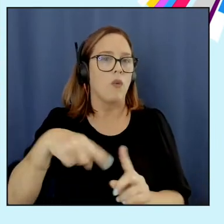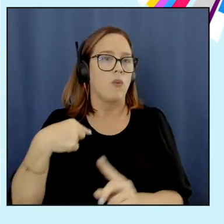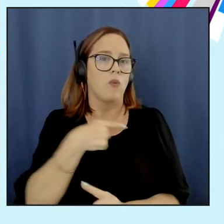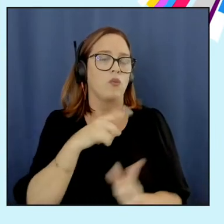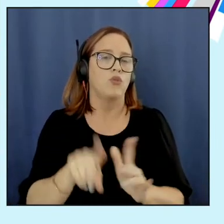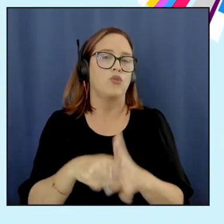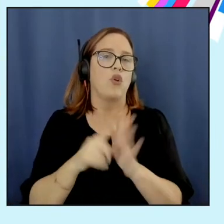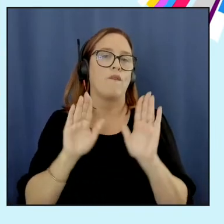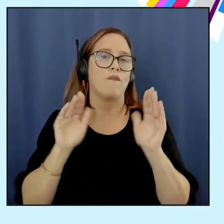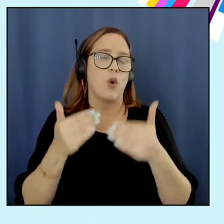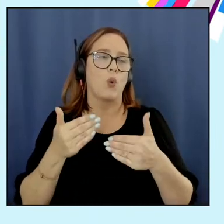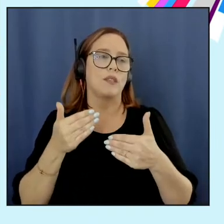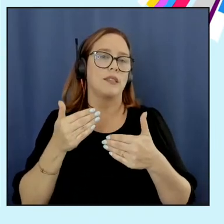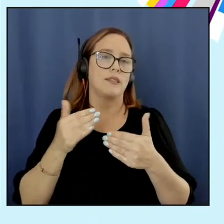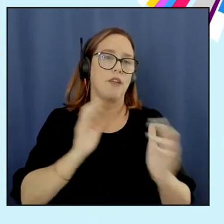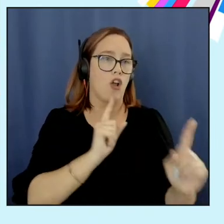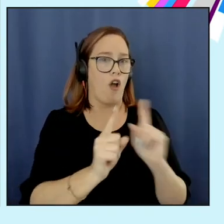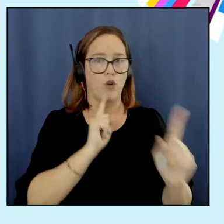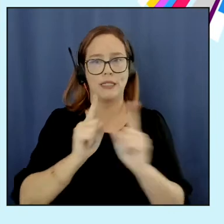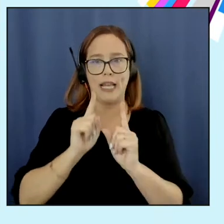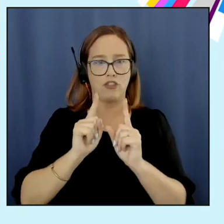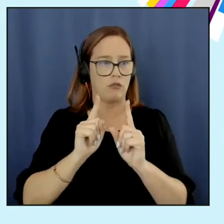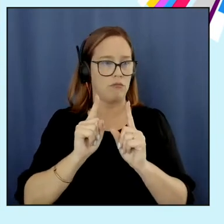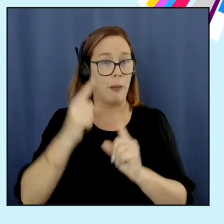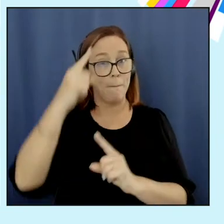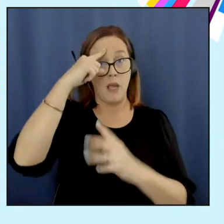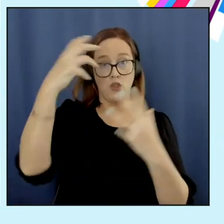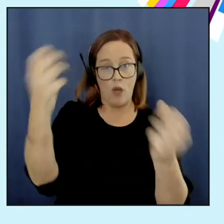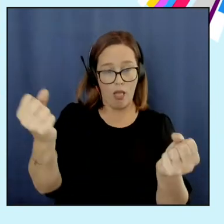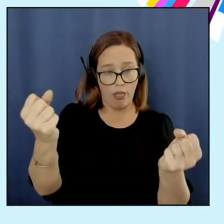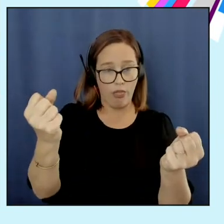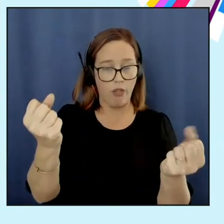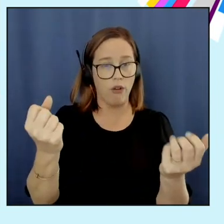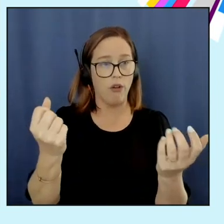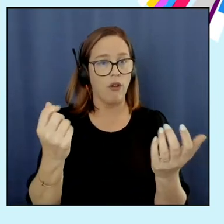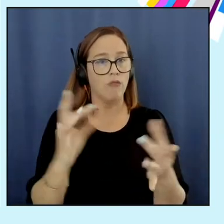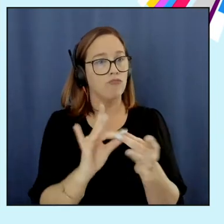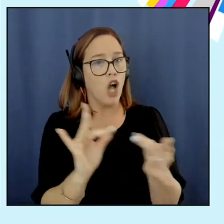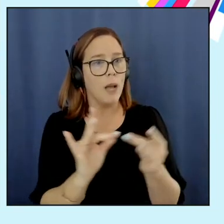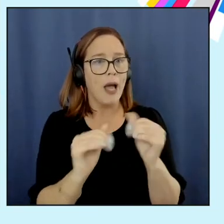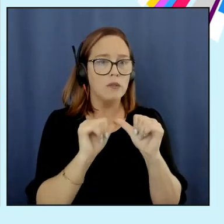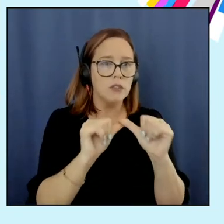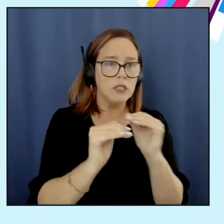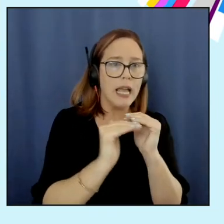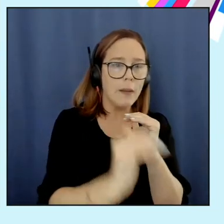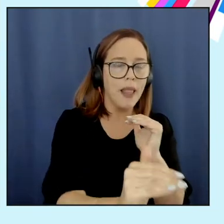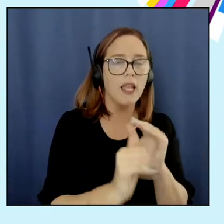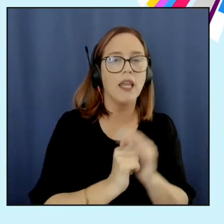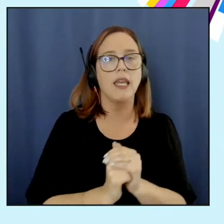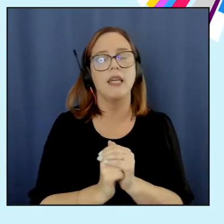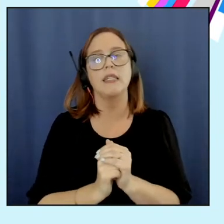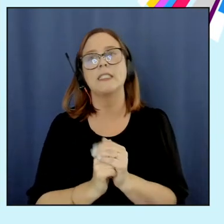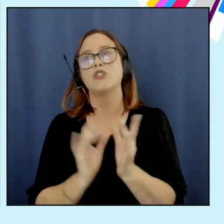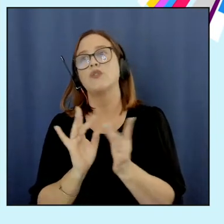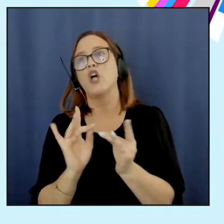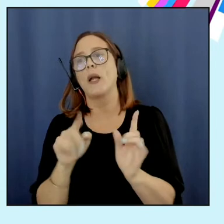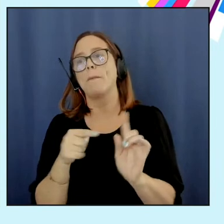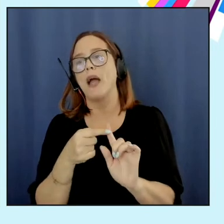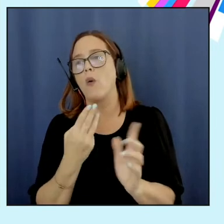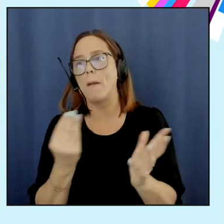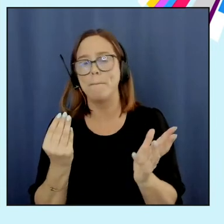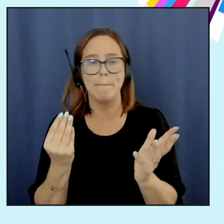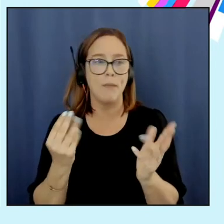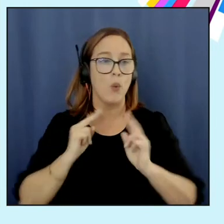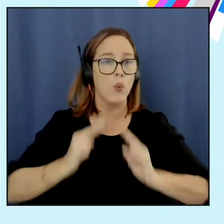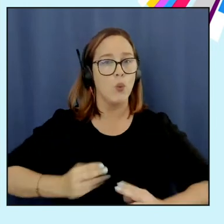in conversations around mental health. Let's talk about sustainability. Let's talk about human